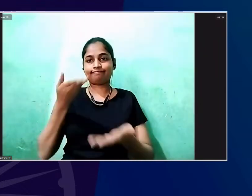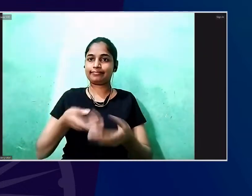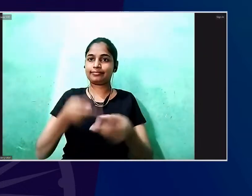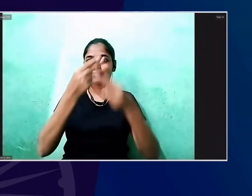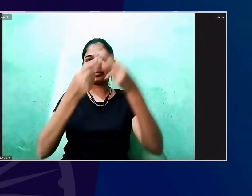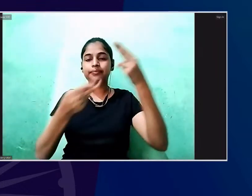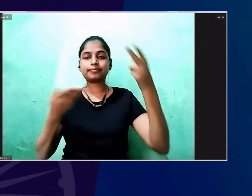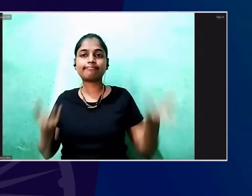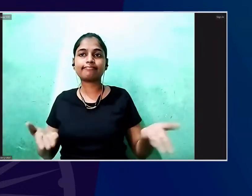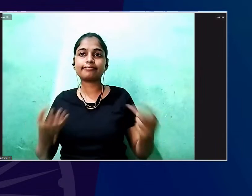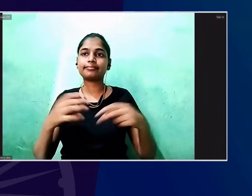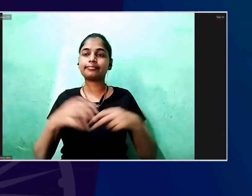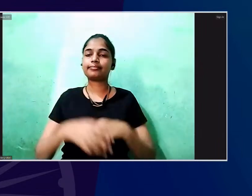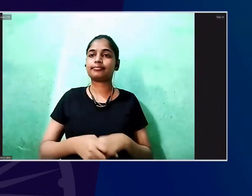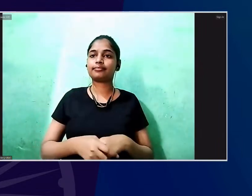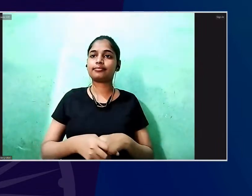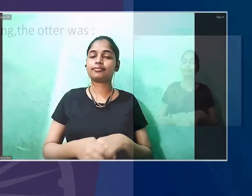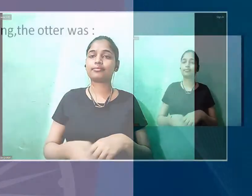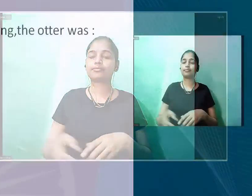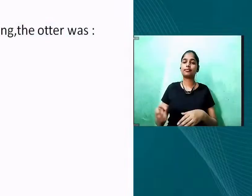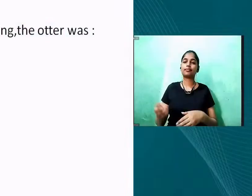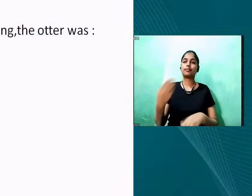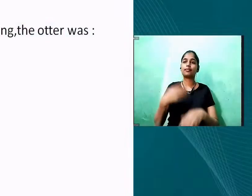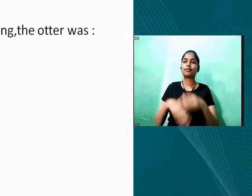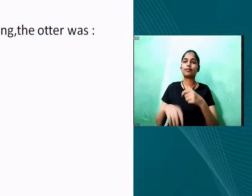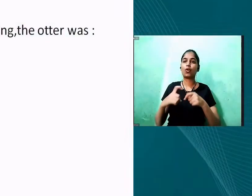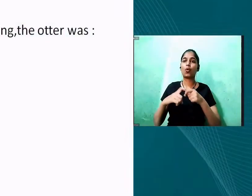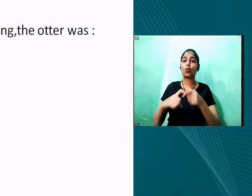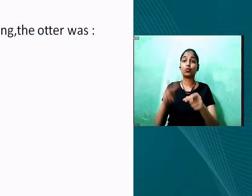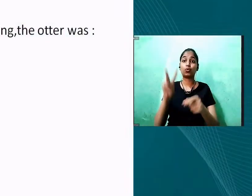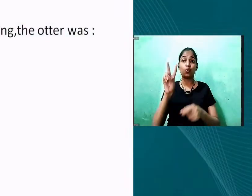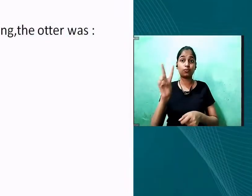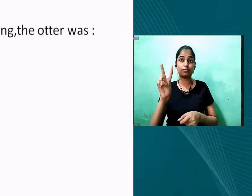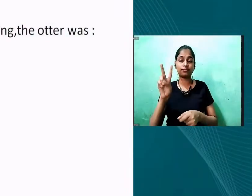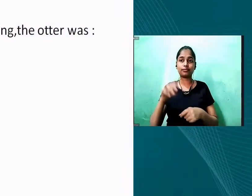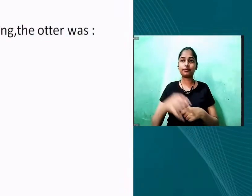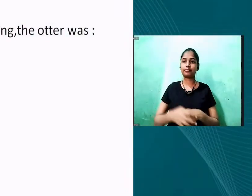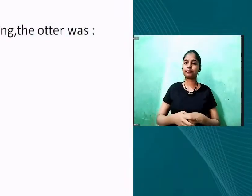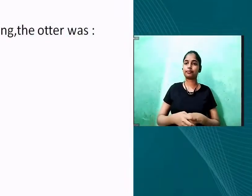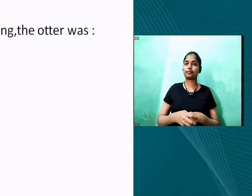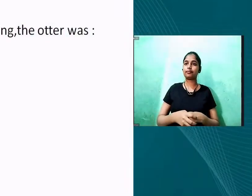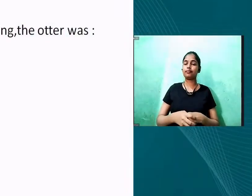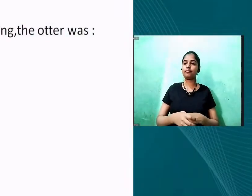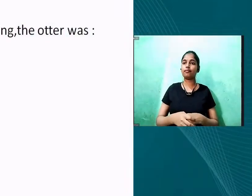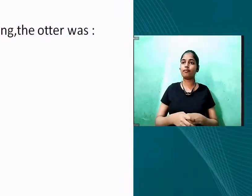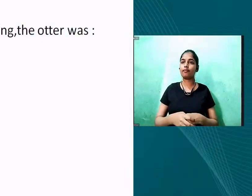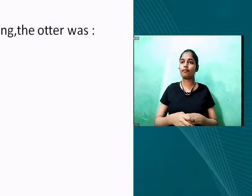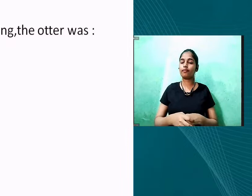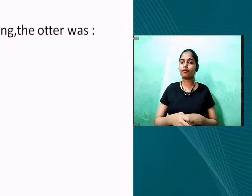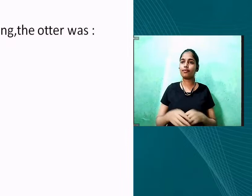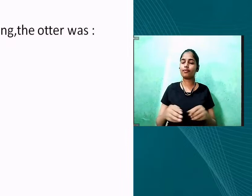two questions from the chapter. So, it is like sort of a comprehension check.